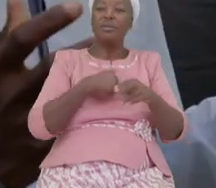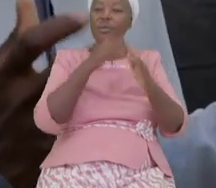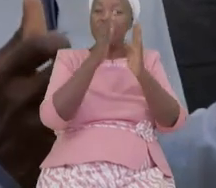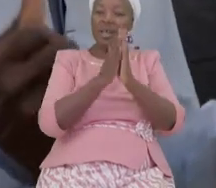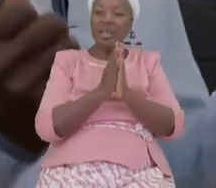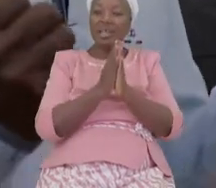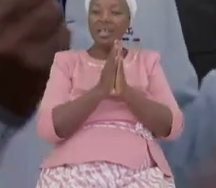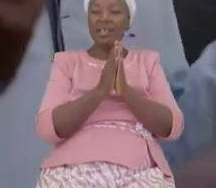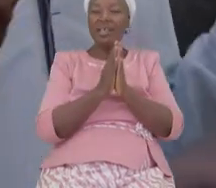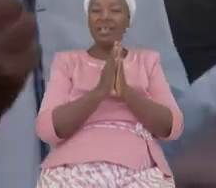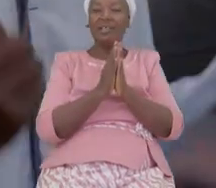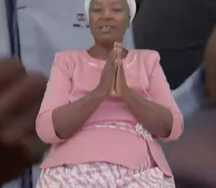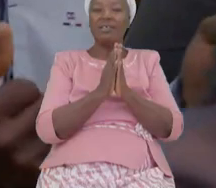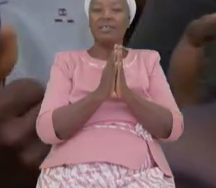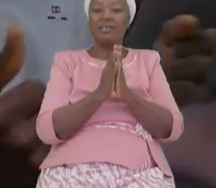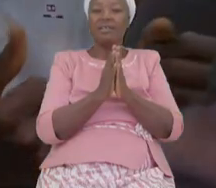pray.